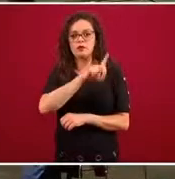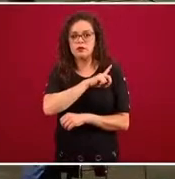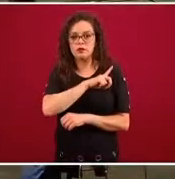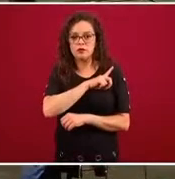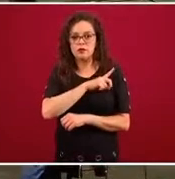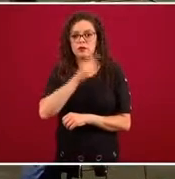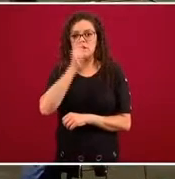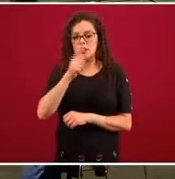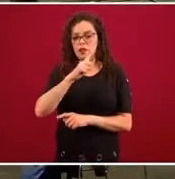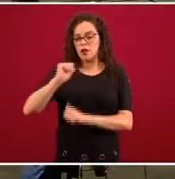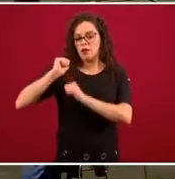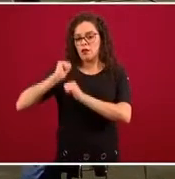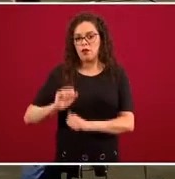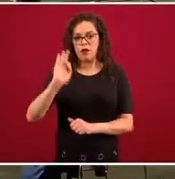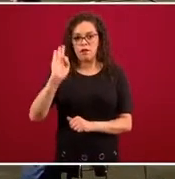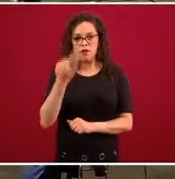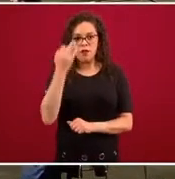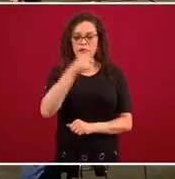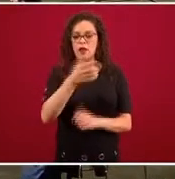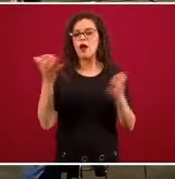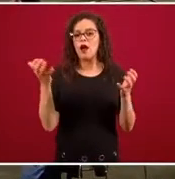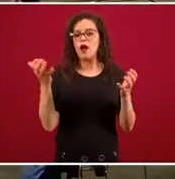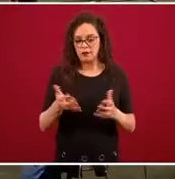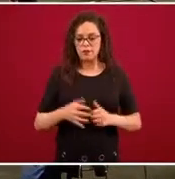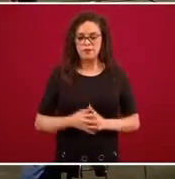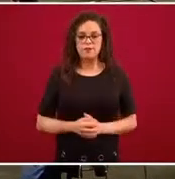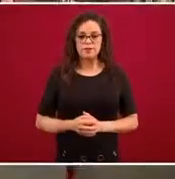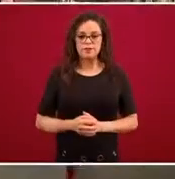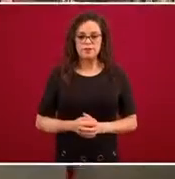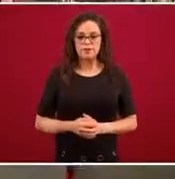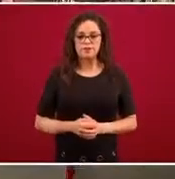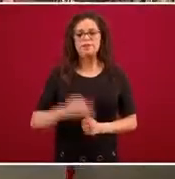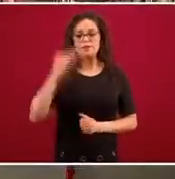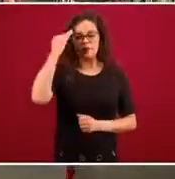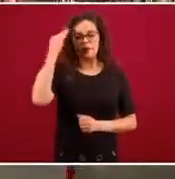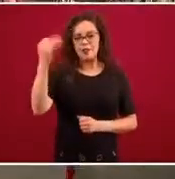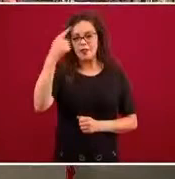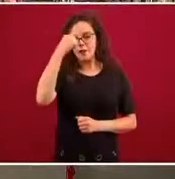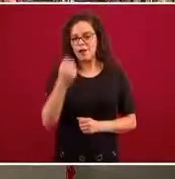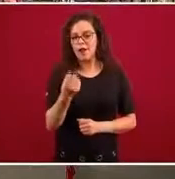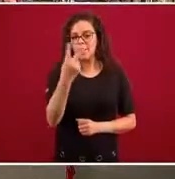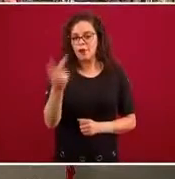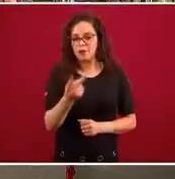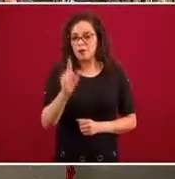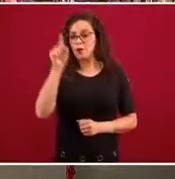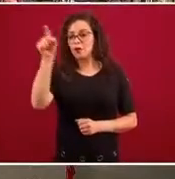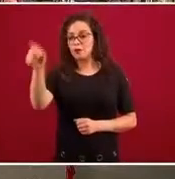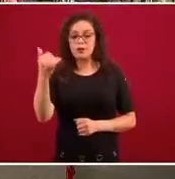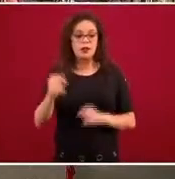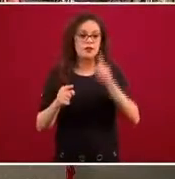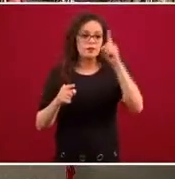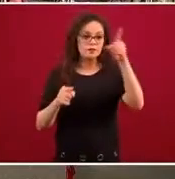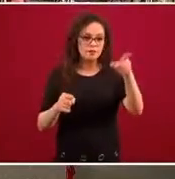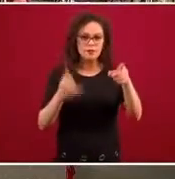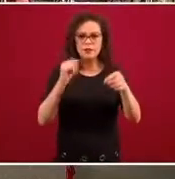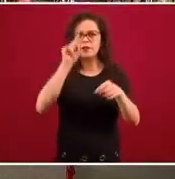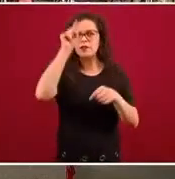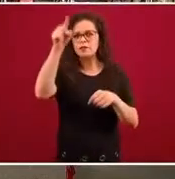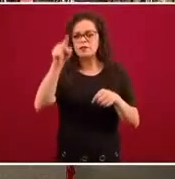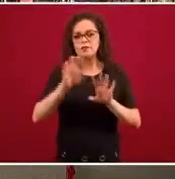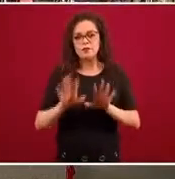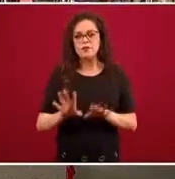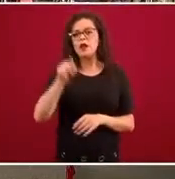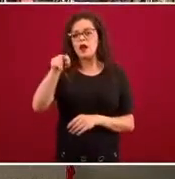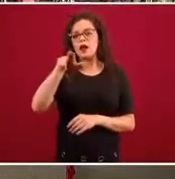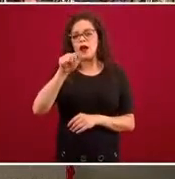to monitor that they are complied with. Then we have time for 2 more questions. Yes, you, and then